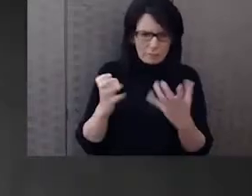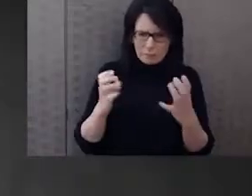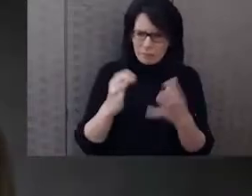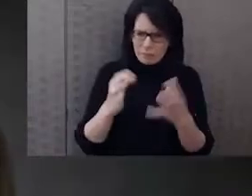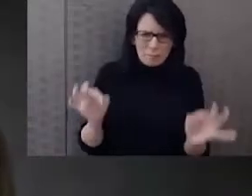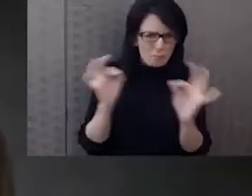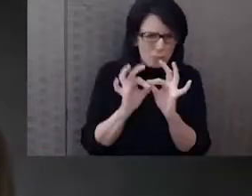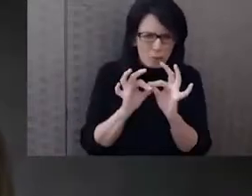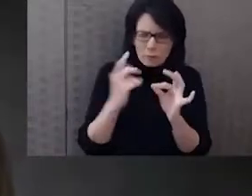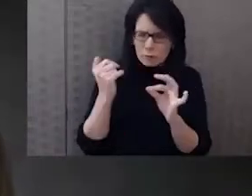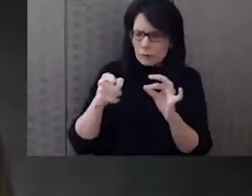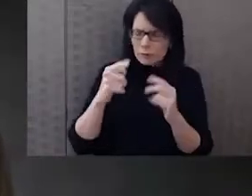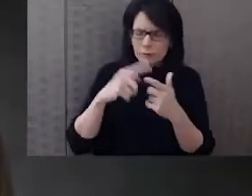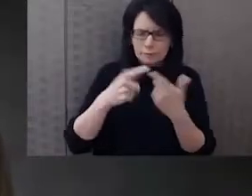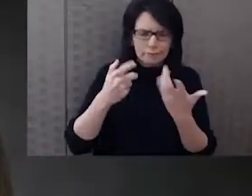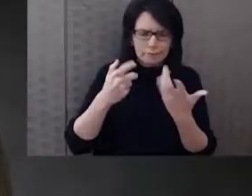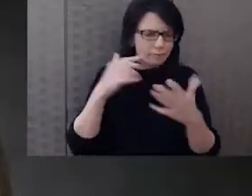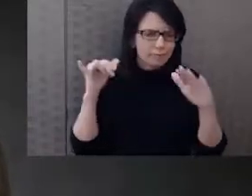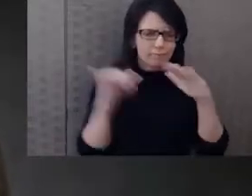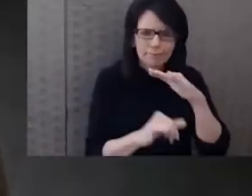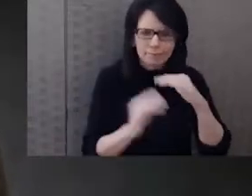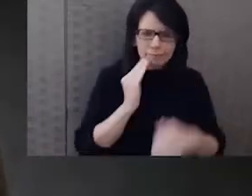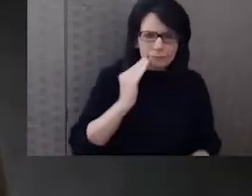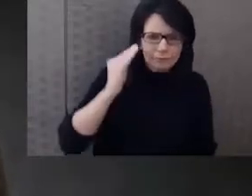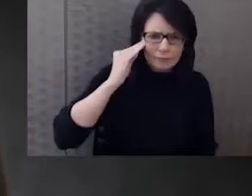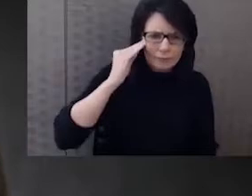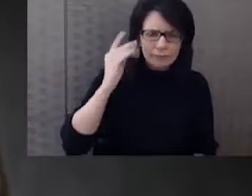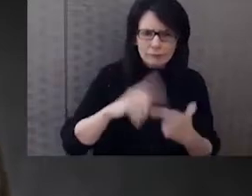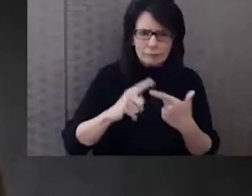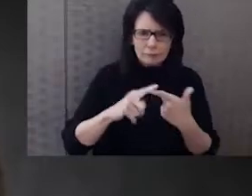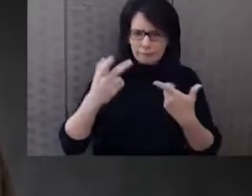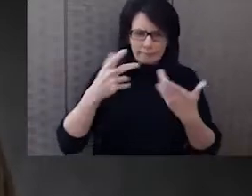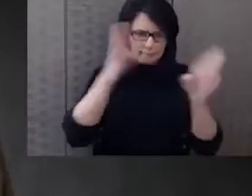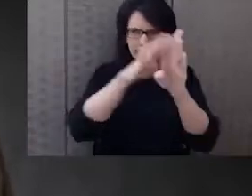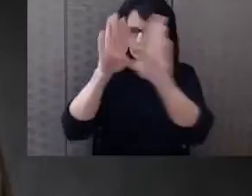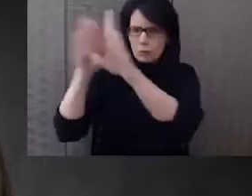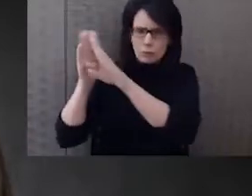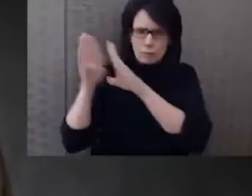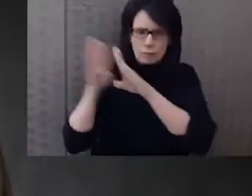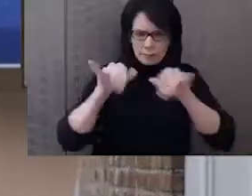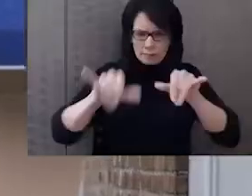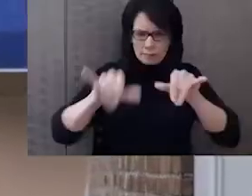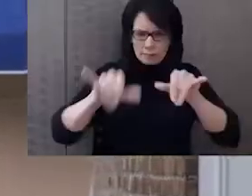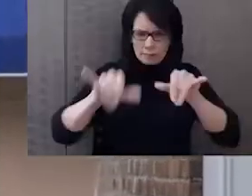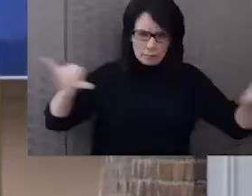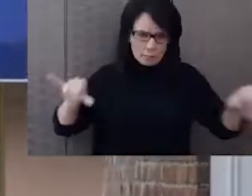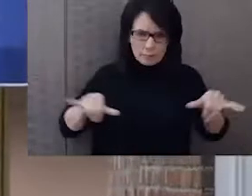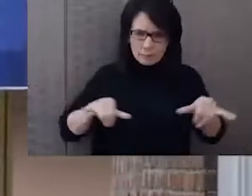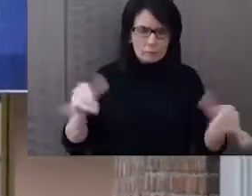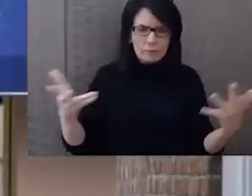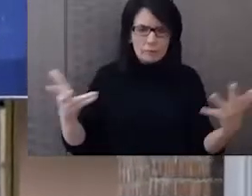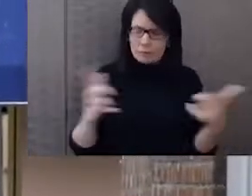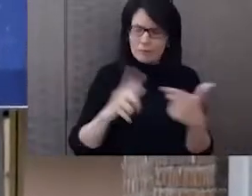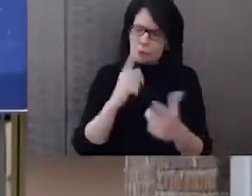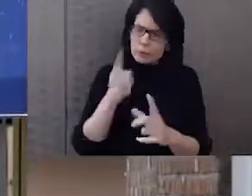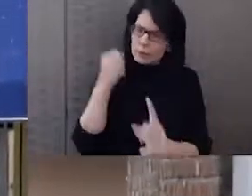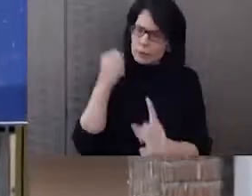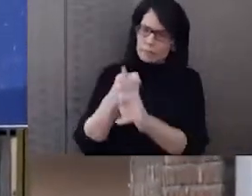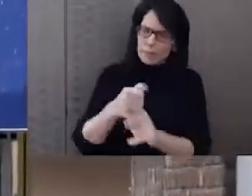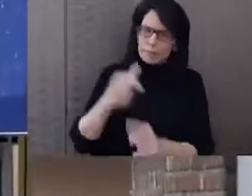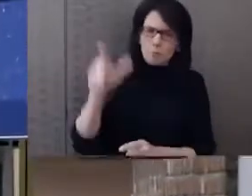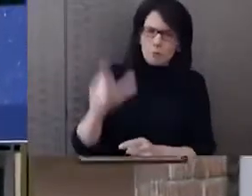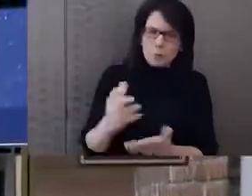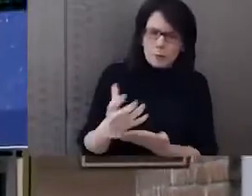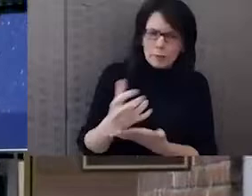lockdowns really just exacerbated the inequalities that we already knew existed, impacting low-income communities and